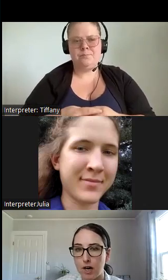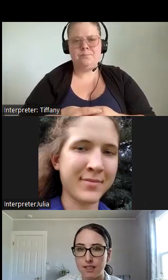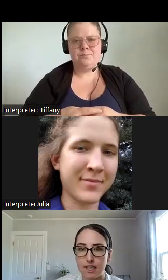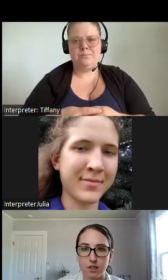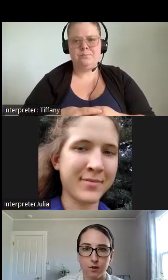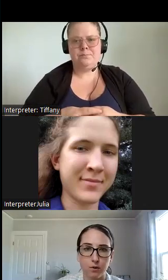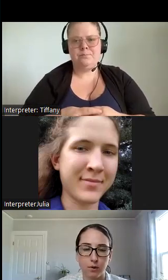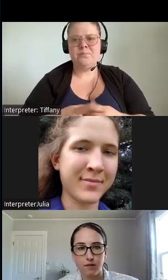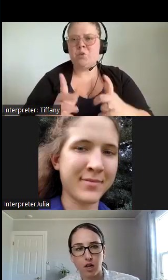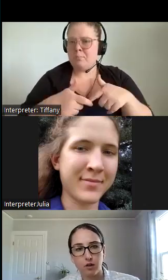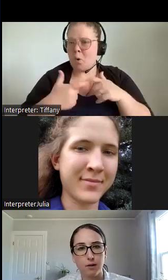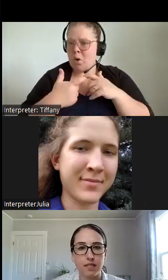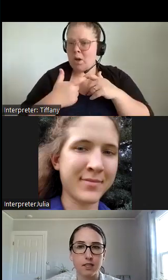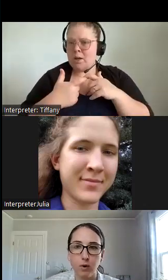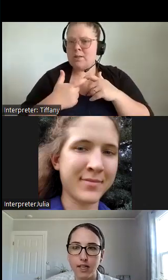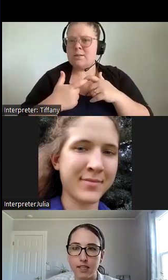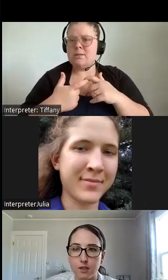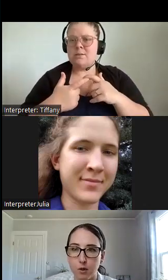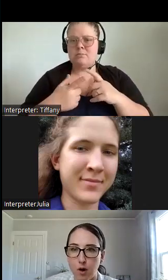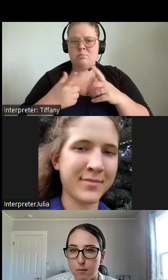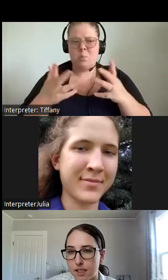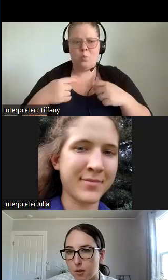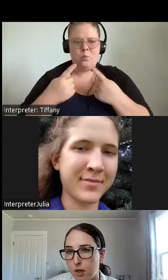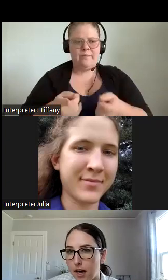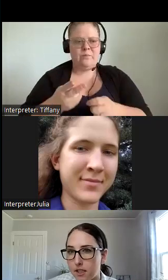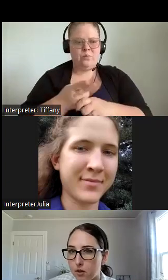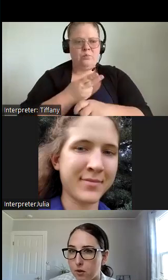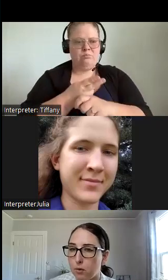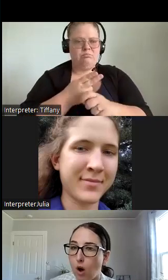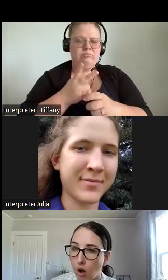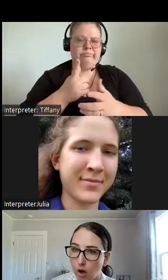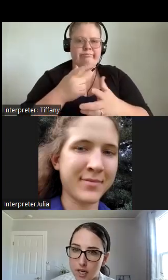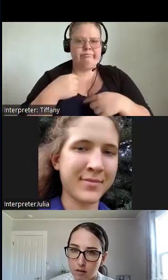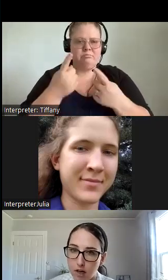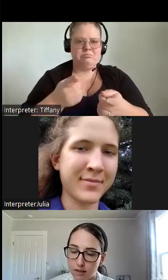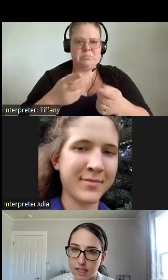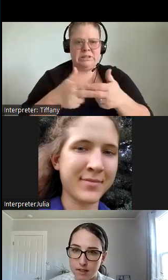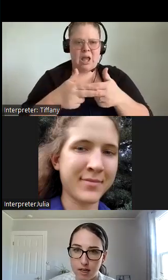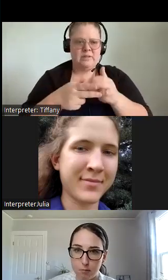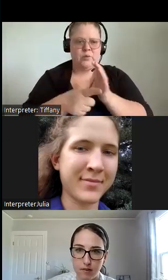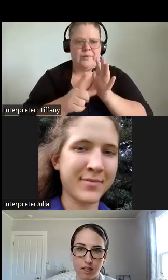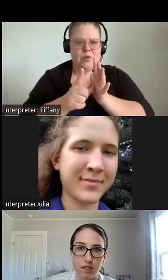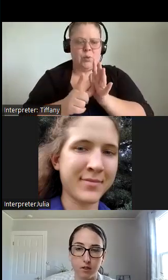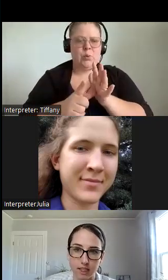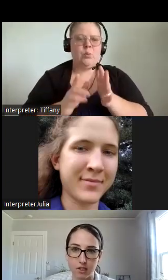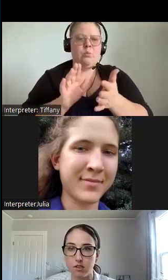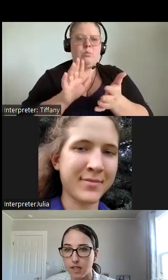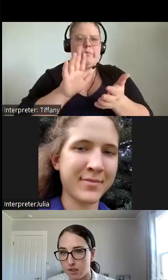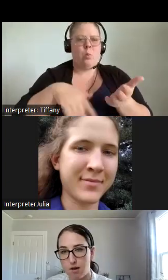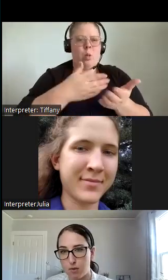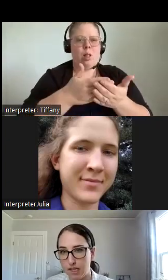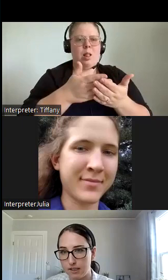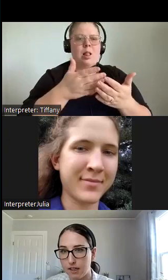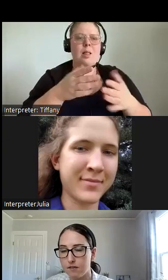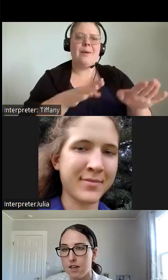I will pause there. So what I've gone over up to this point is those requirements that apply to all behavioral health safety net providers, so essential